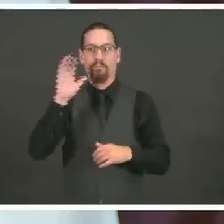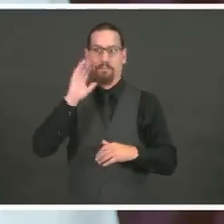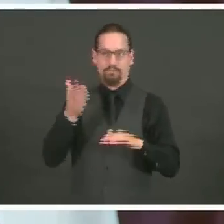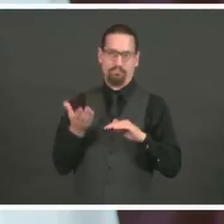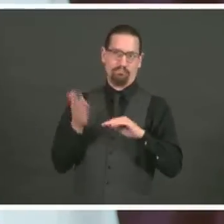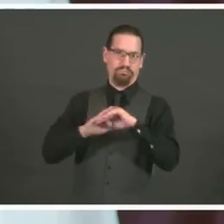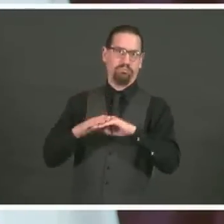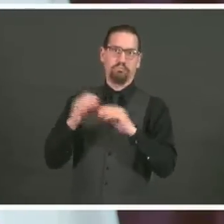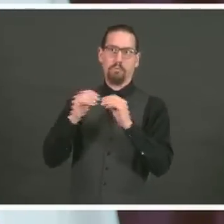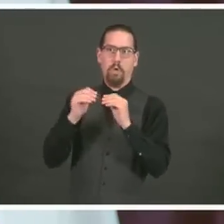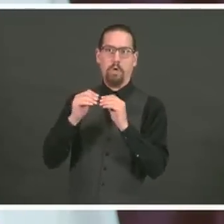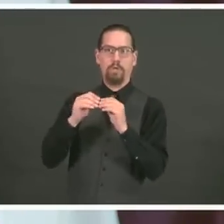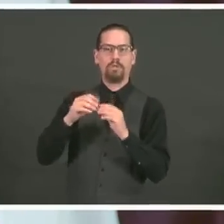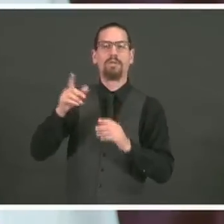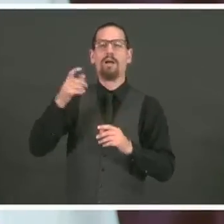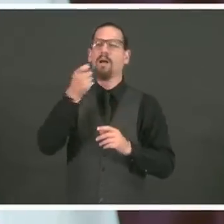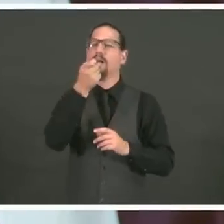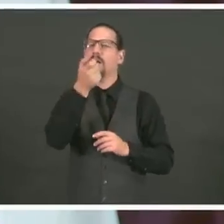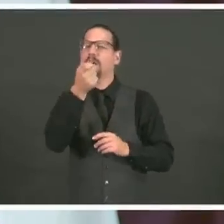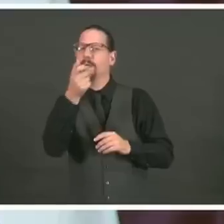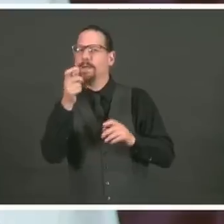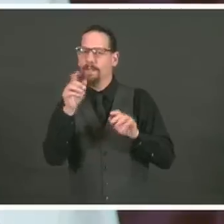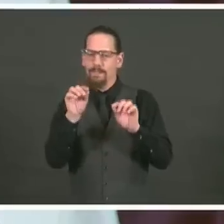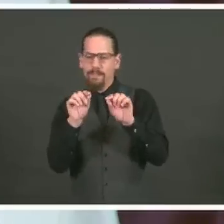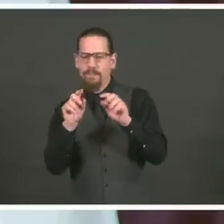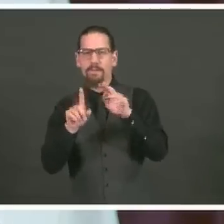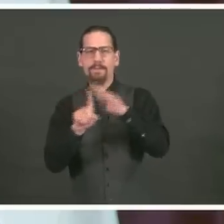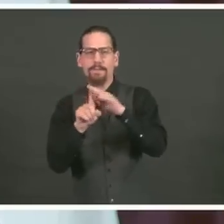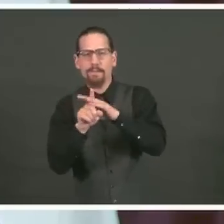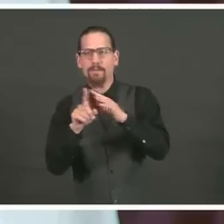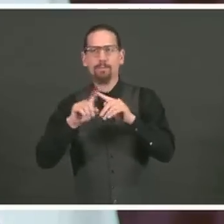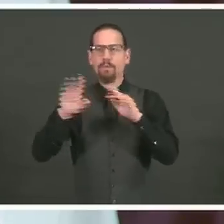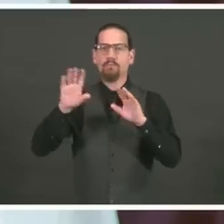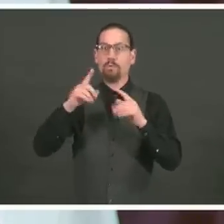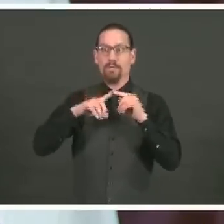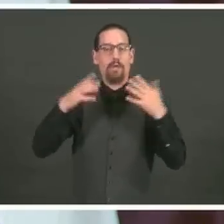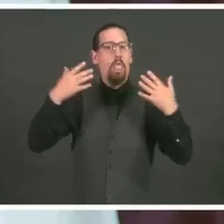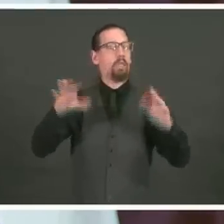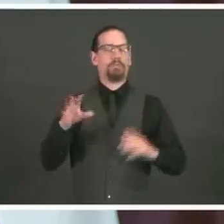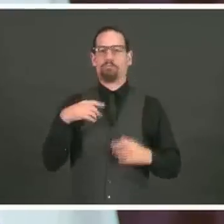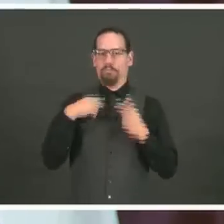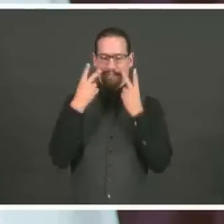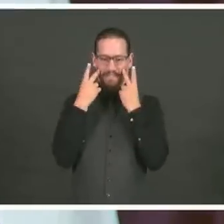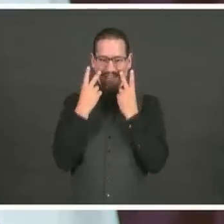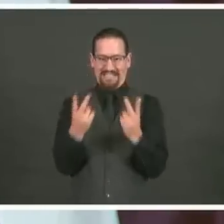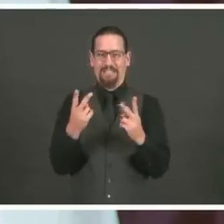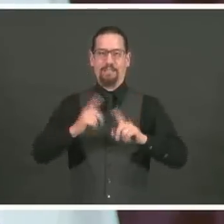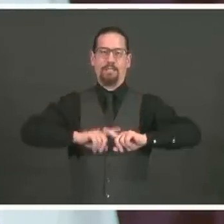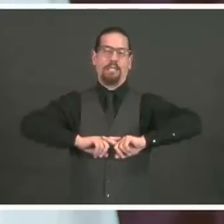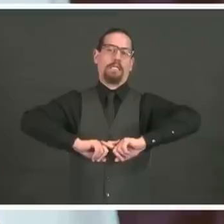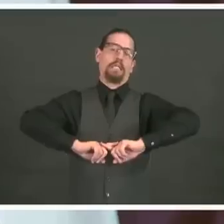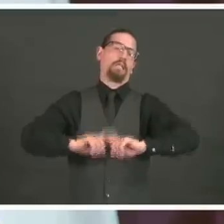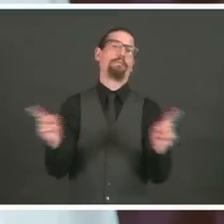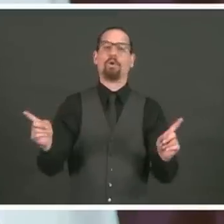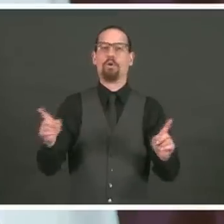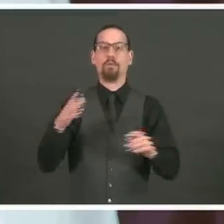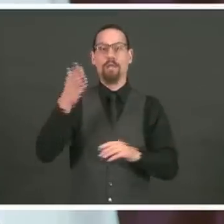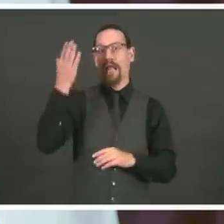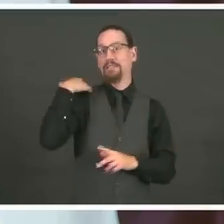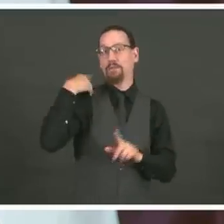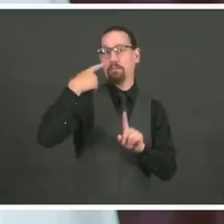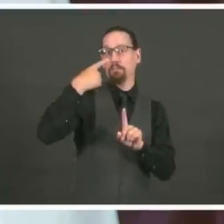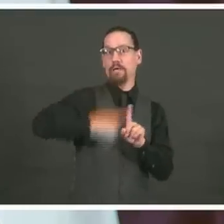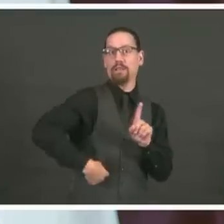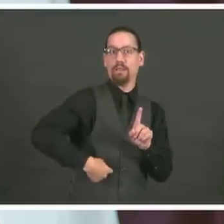kinks. We already are seeing a difference. A month ago, our average turnaround time